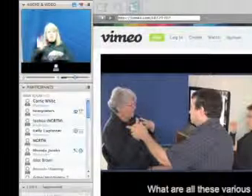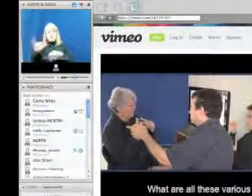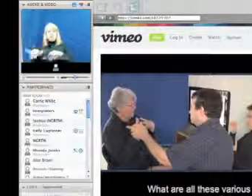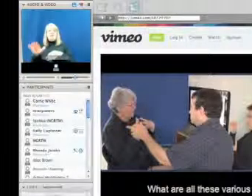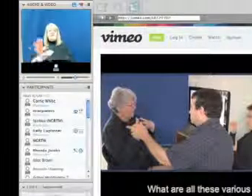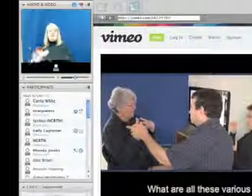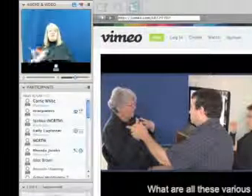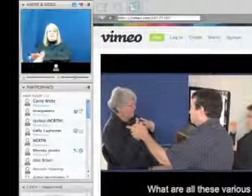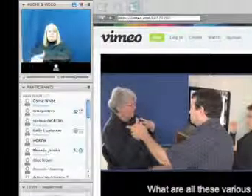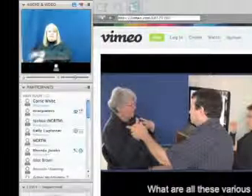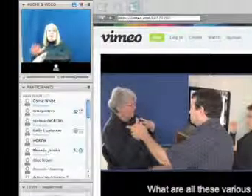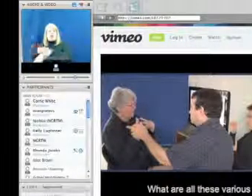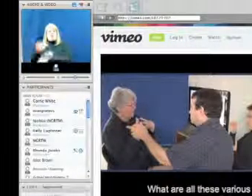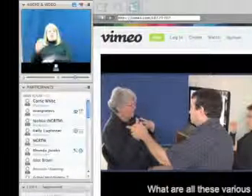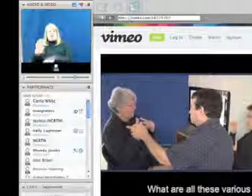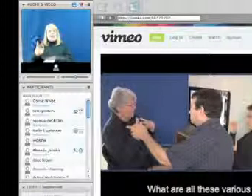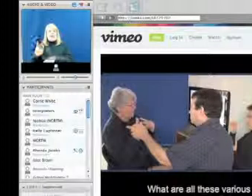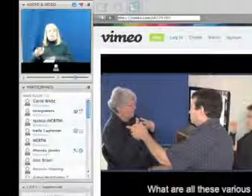with taps on the leg.